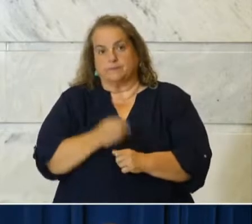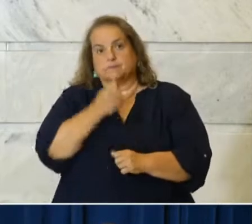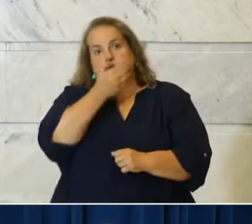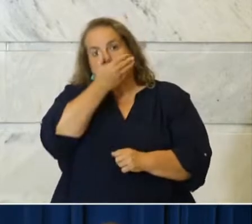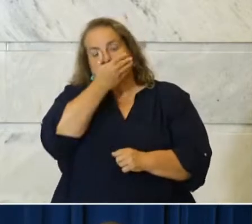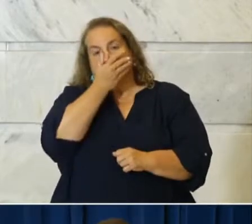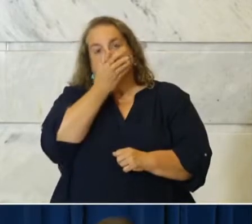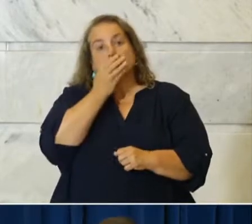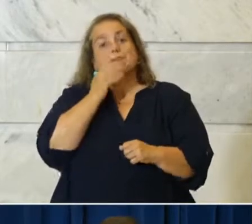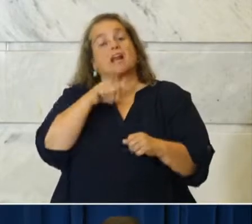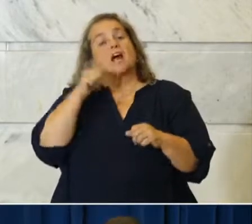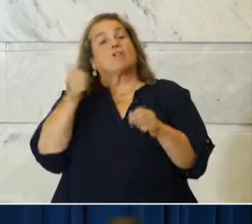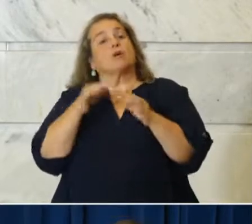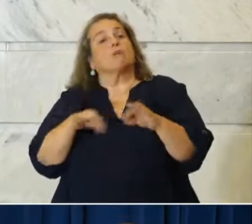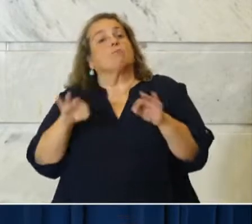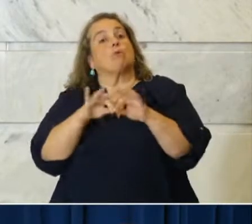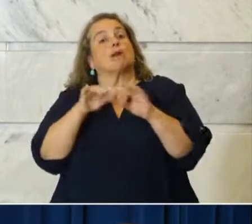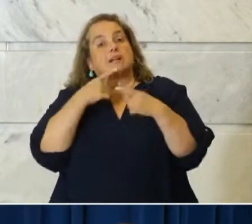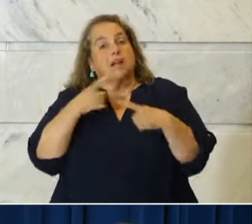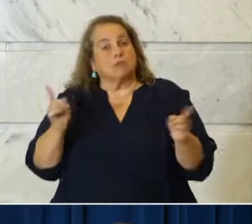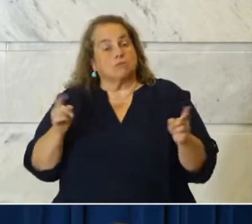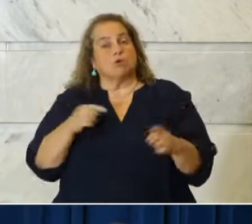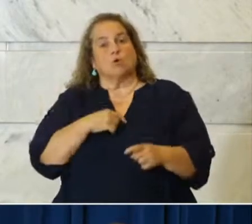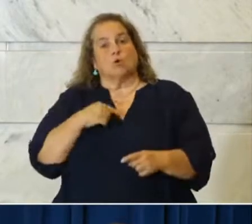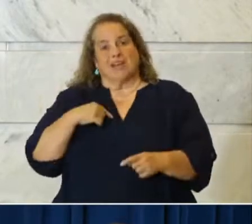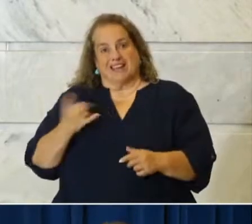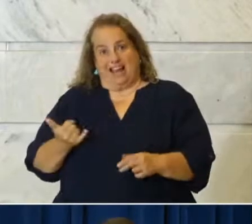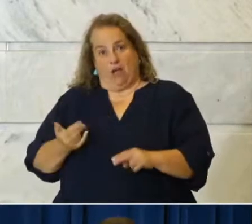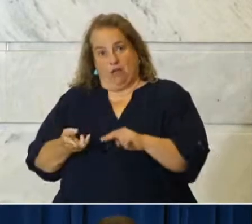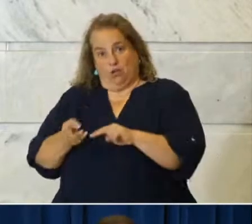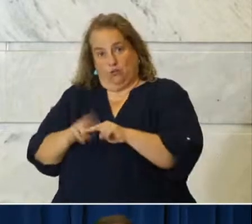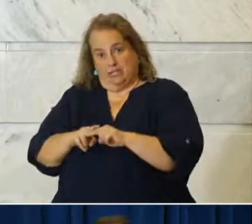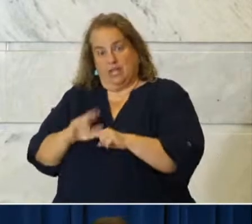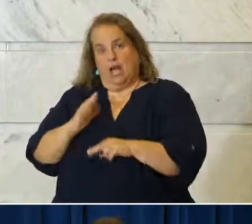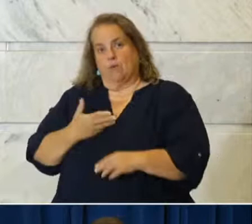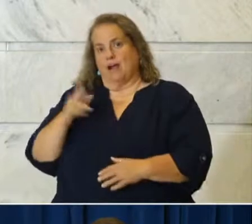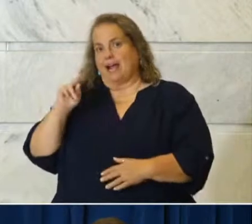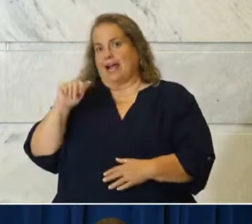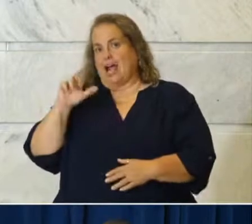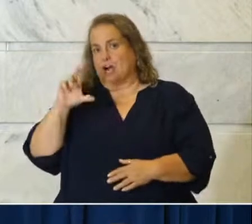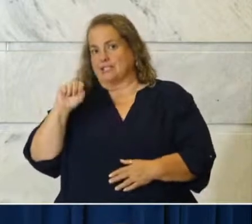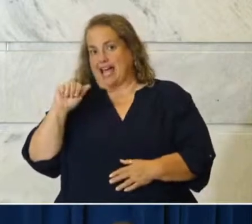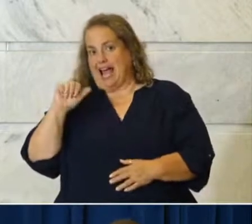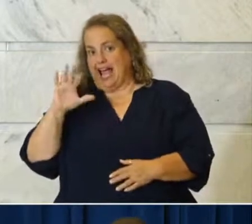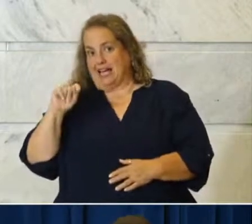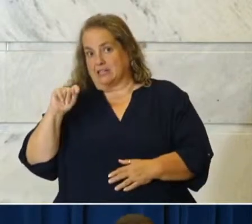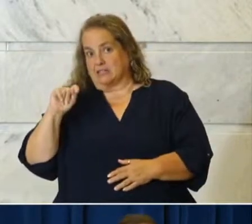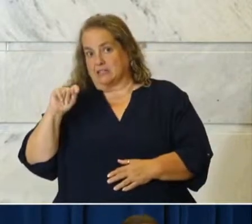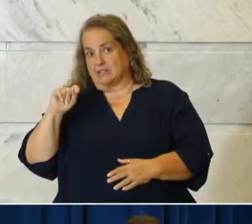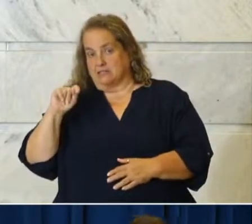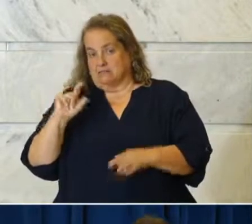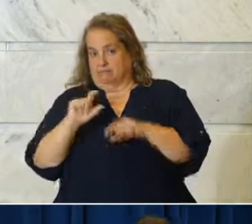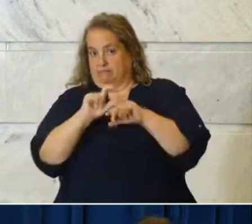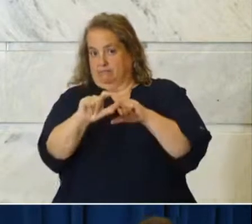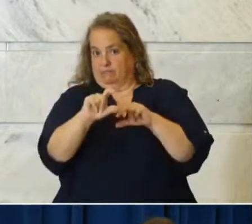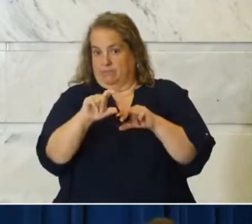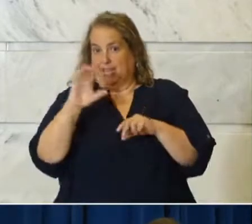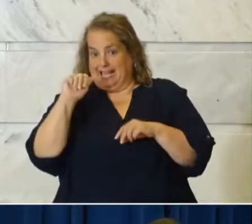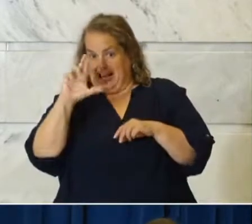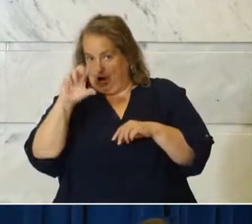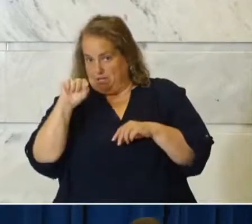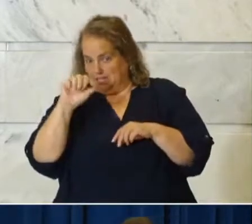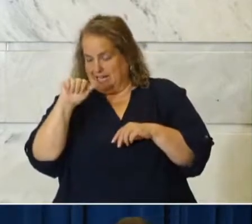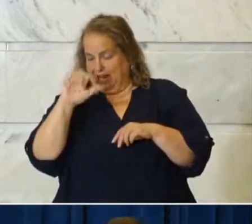Another important announcement is we are increasing our CARES Act allotment to our local health departments. Our local